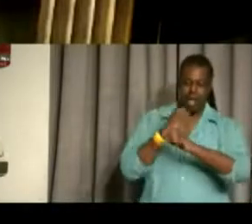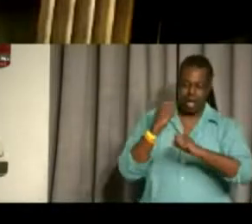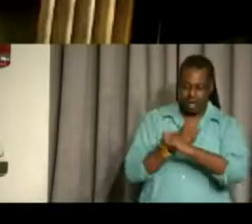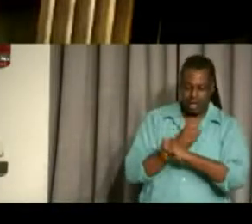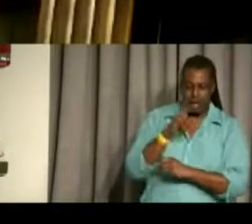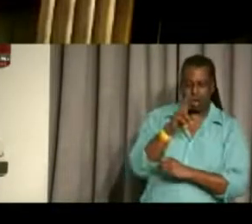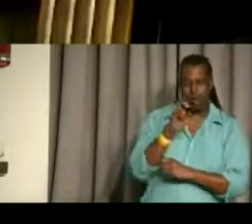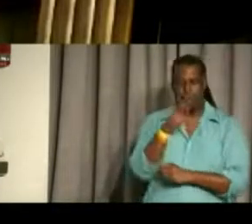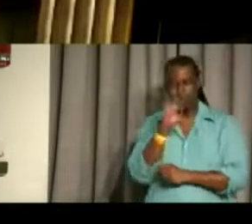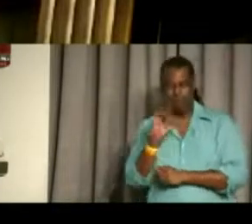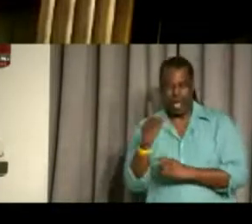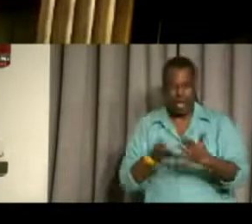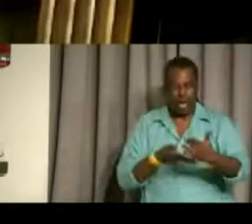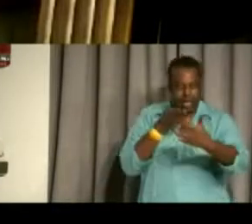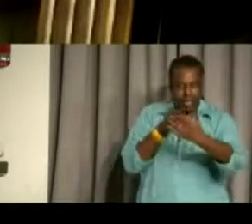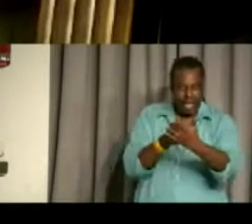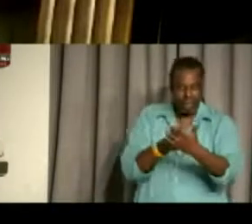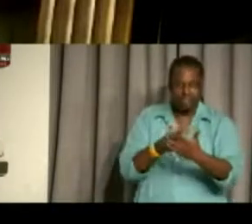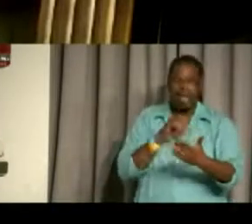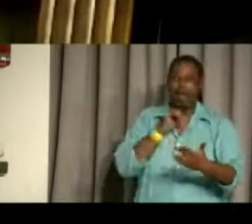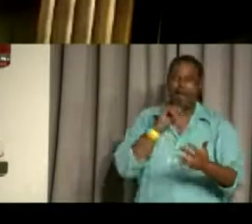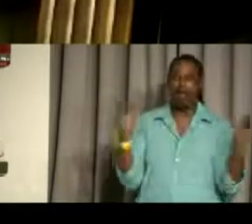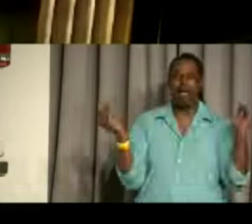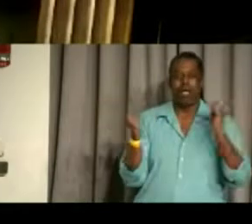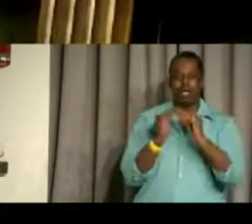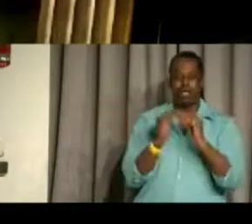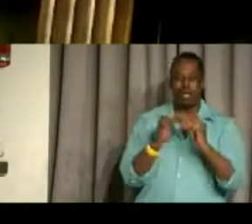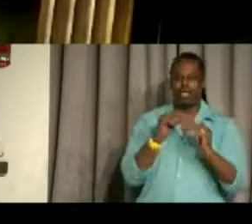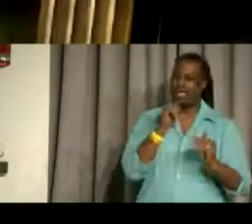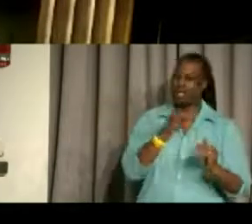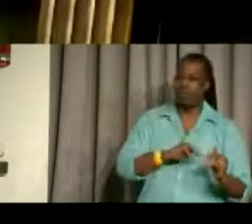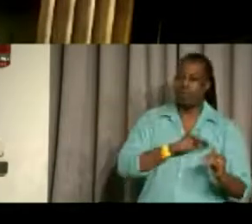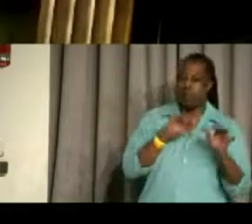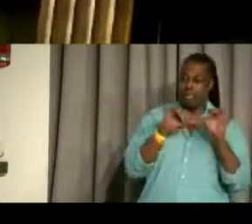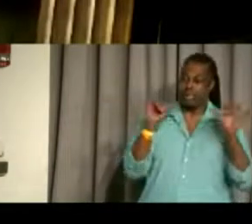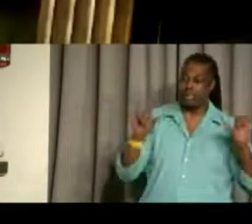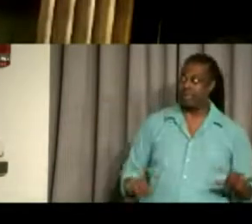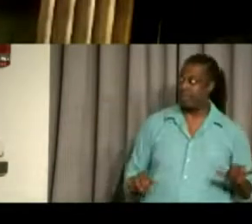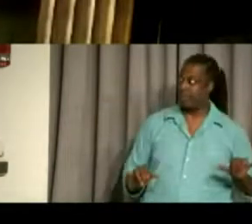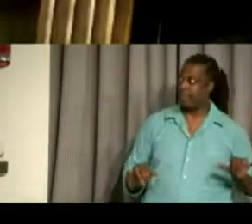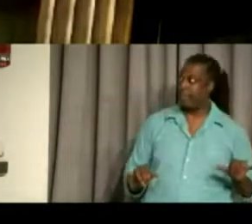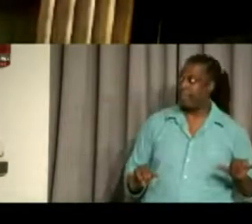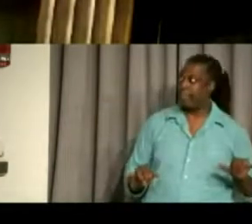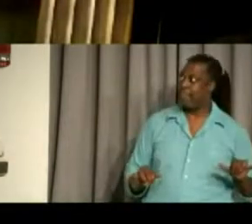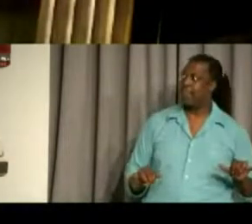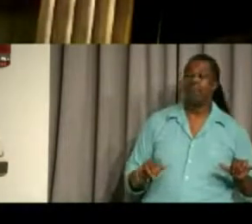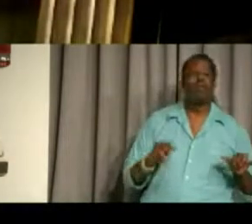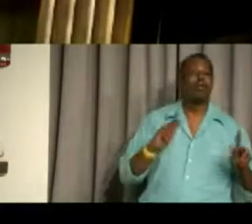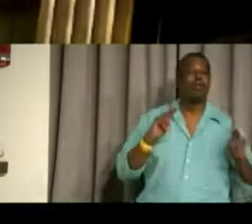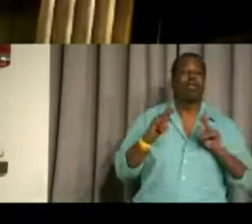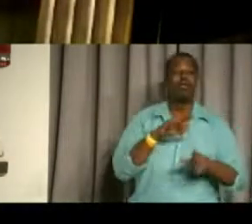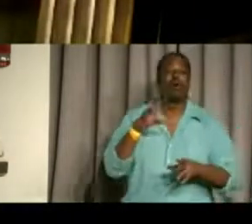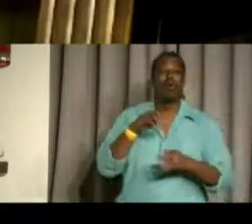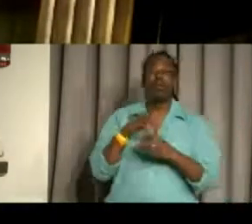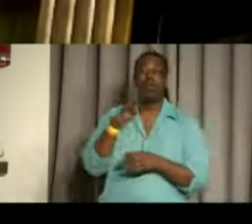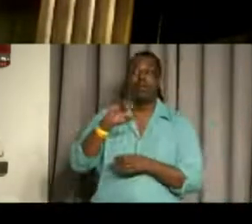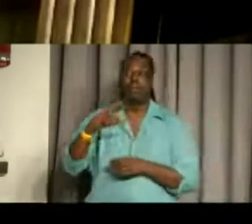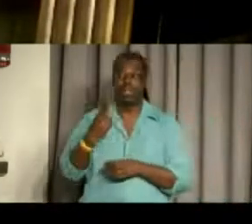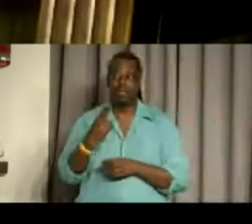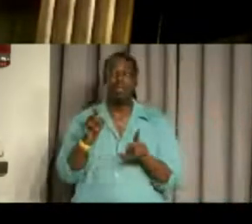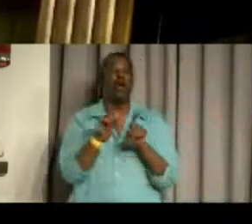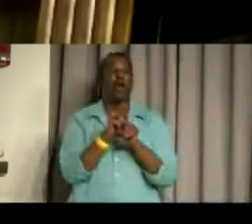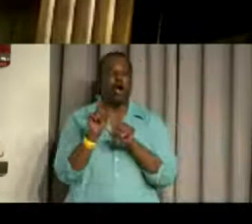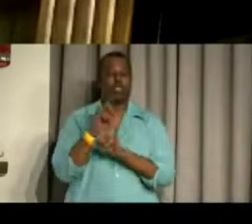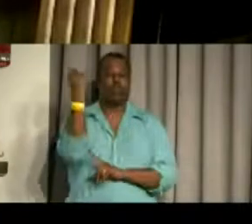rebelled against that unlawful, unjust, immoral system, people within the state of Michigan also